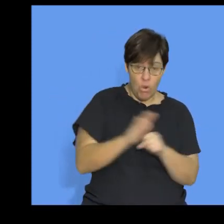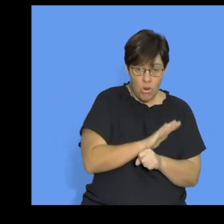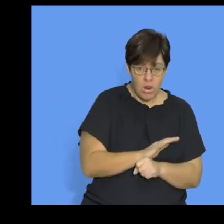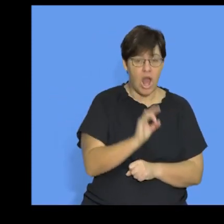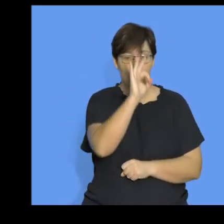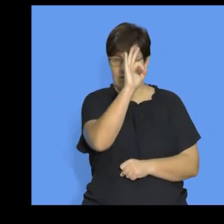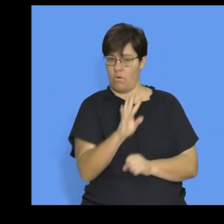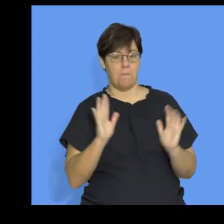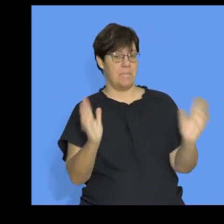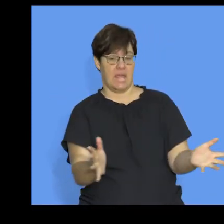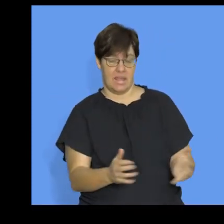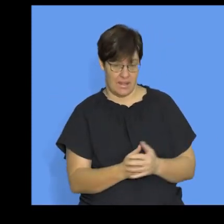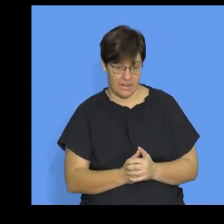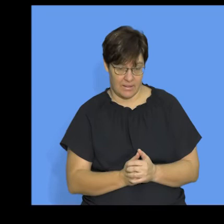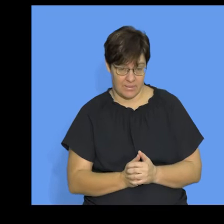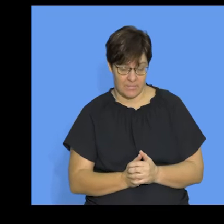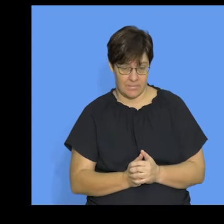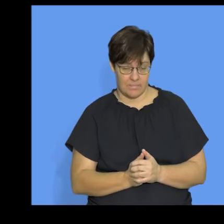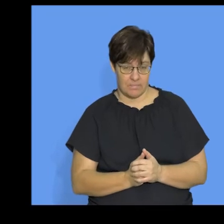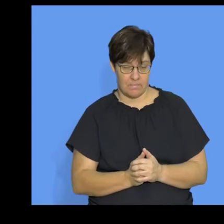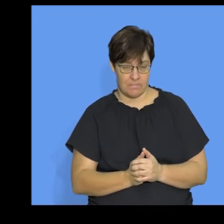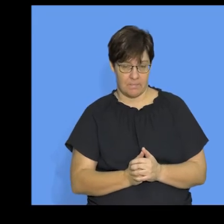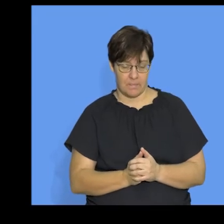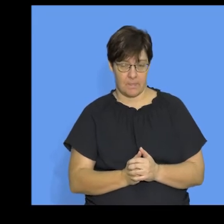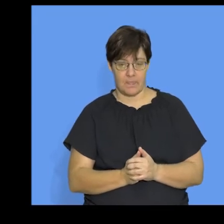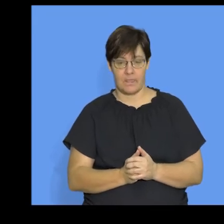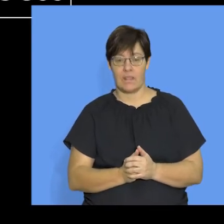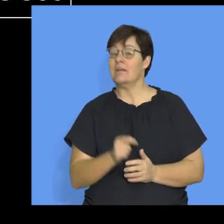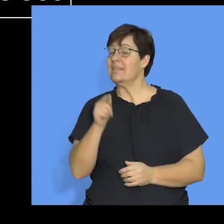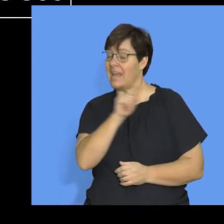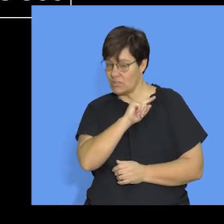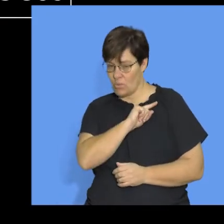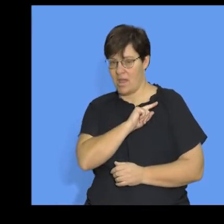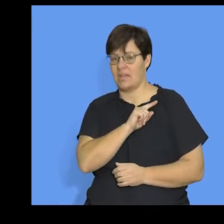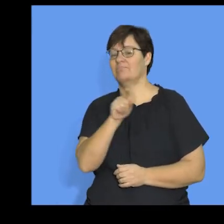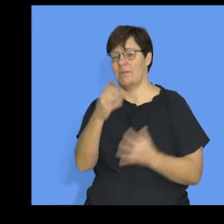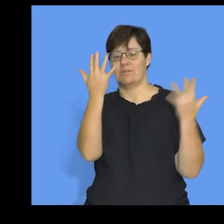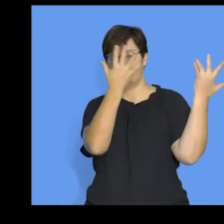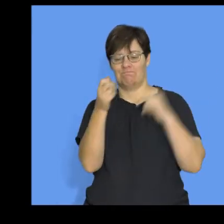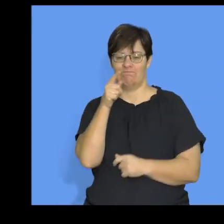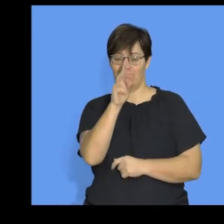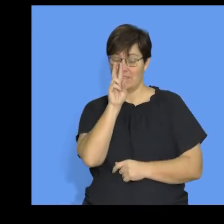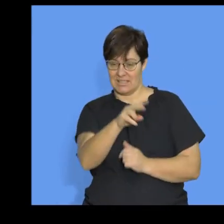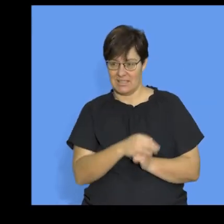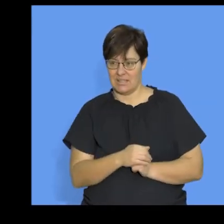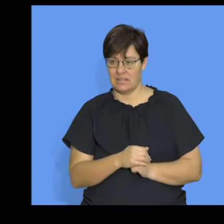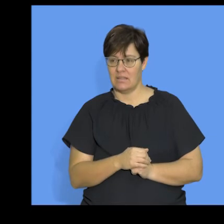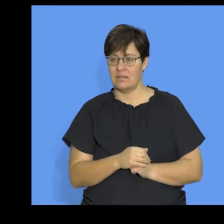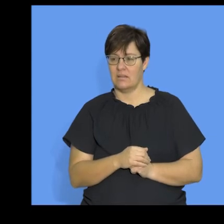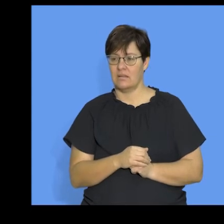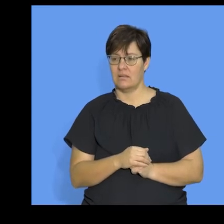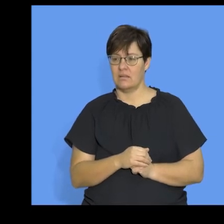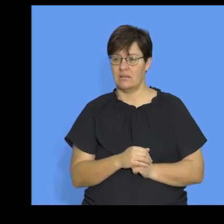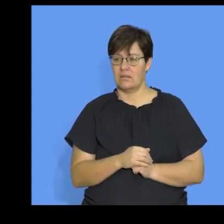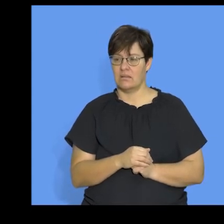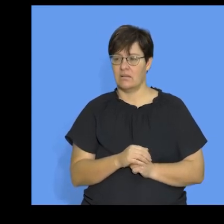in the factory. Only 3/4 were used in the factory. Therefore, this is what we do. Watch. You take that.